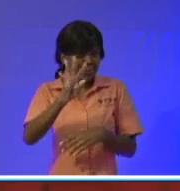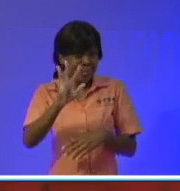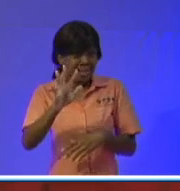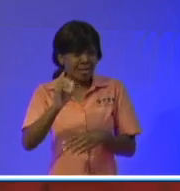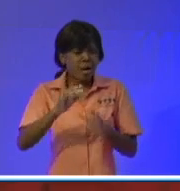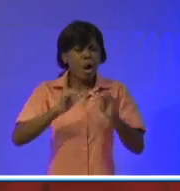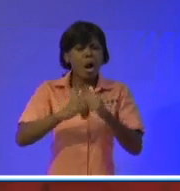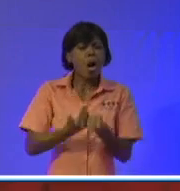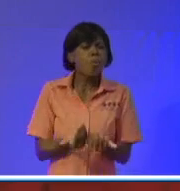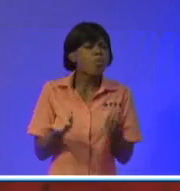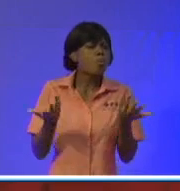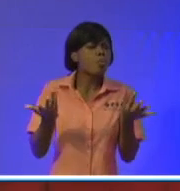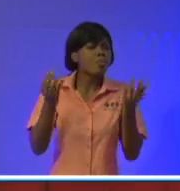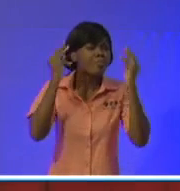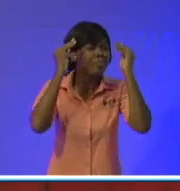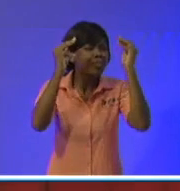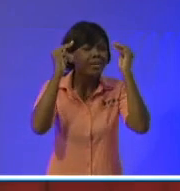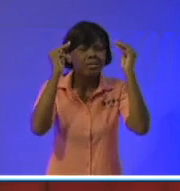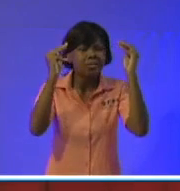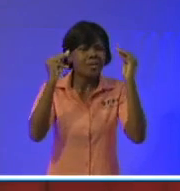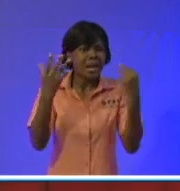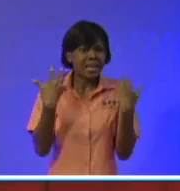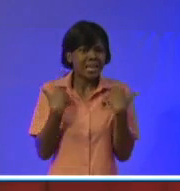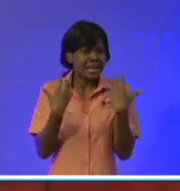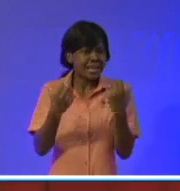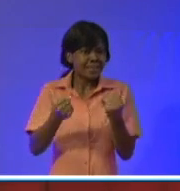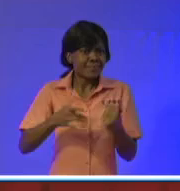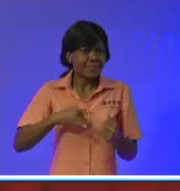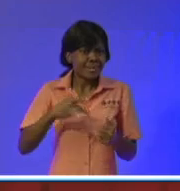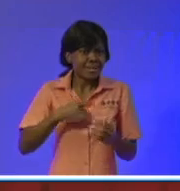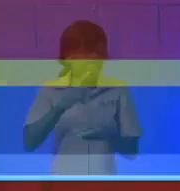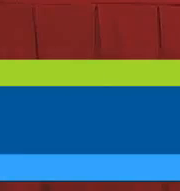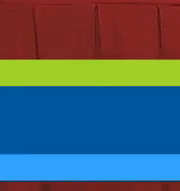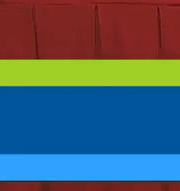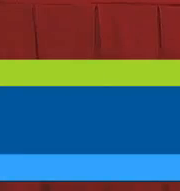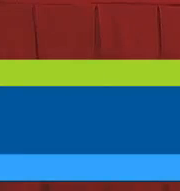growing cost in healthcare, and also with the